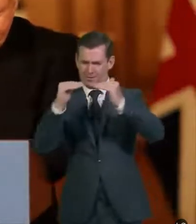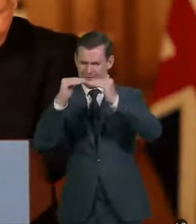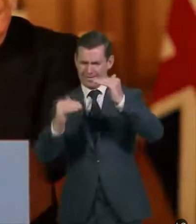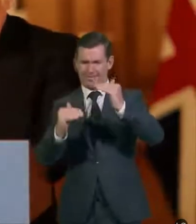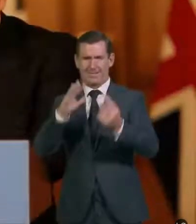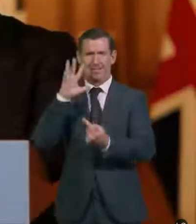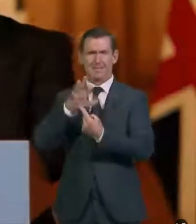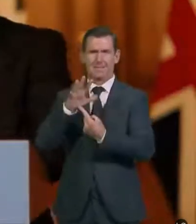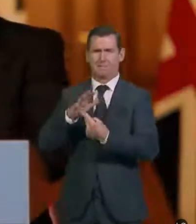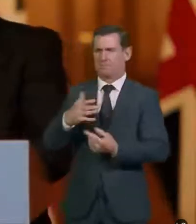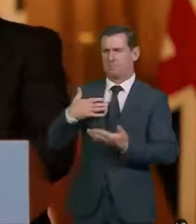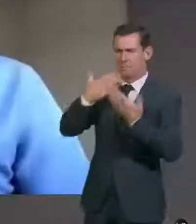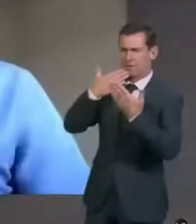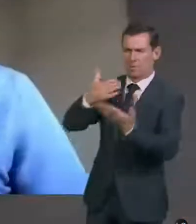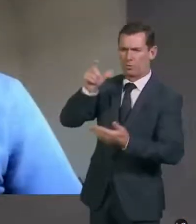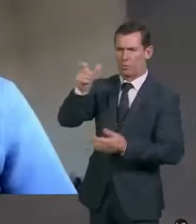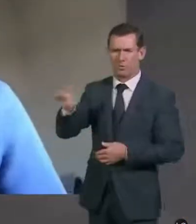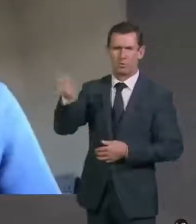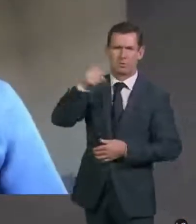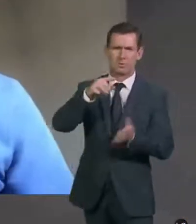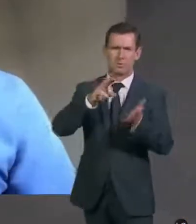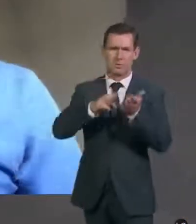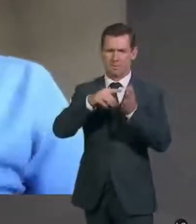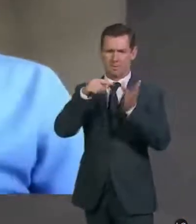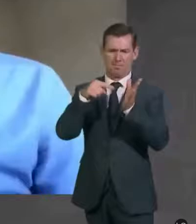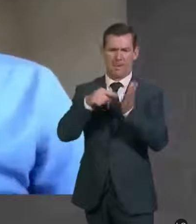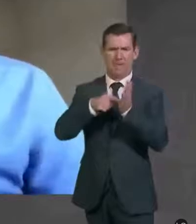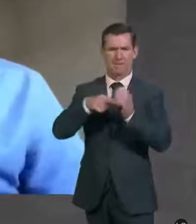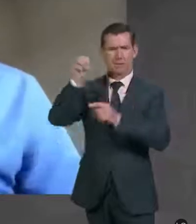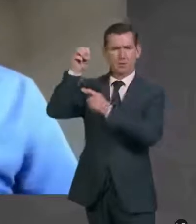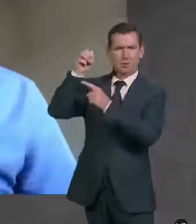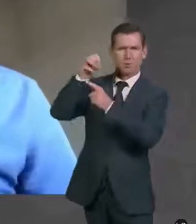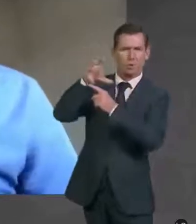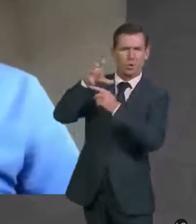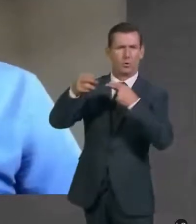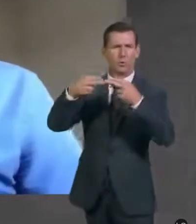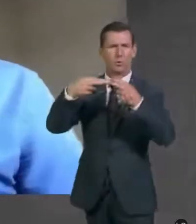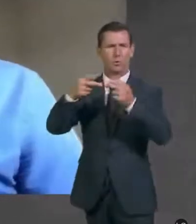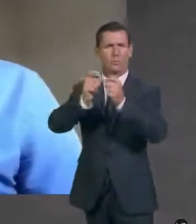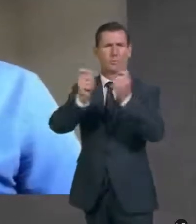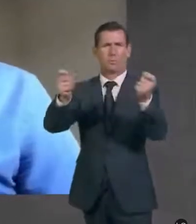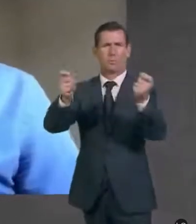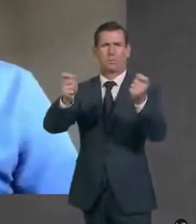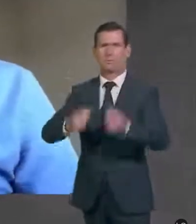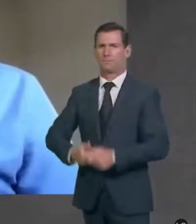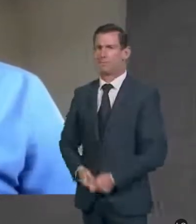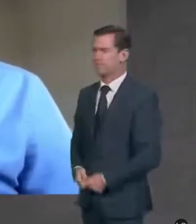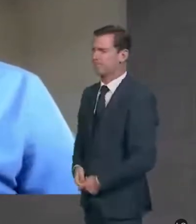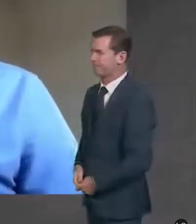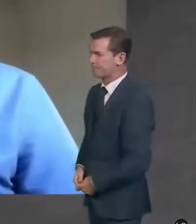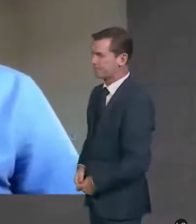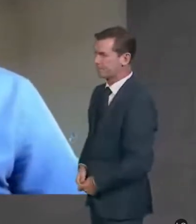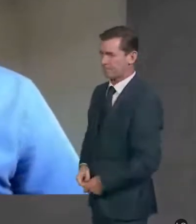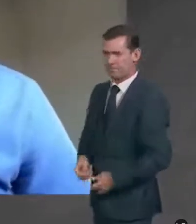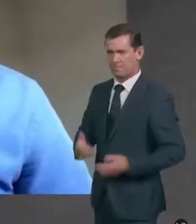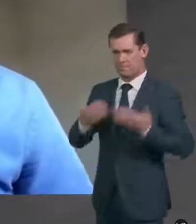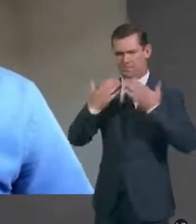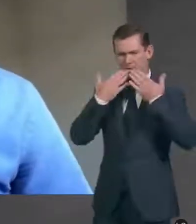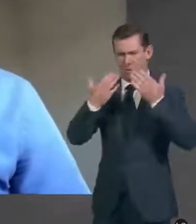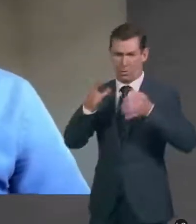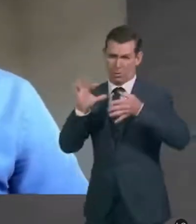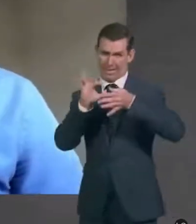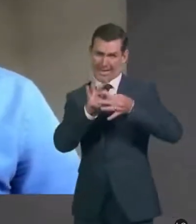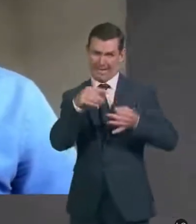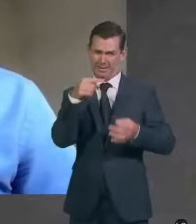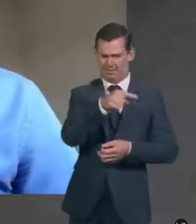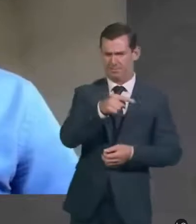Sun. Thank you, Prime Minister. To follow up, Charlotte, families up and down the country will be spooked by this latest